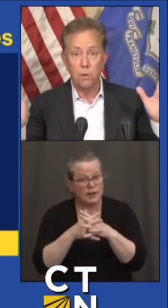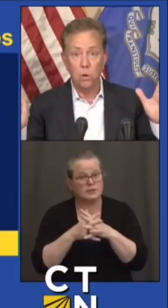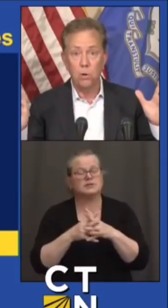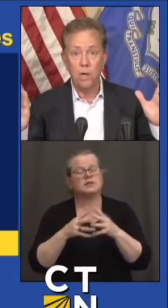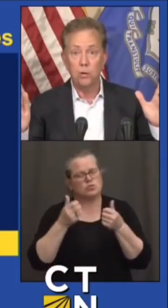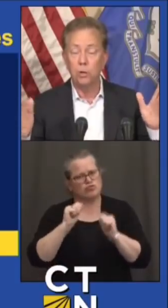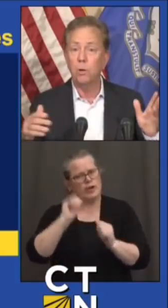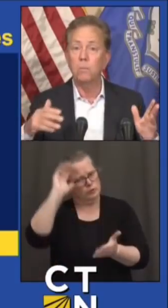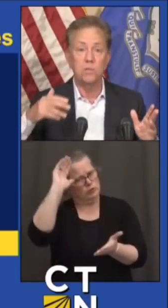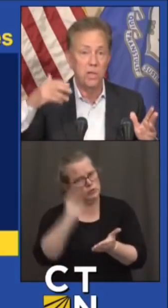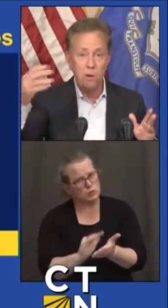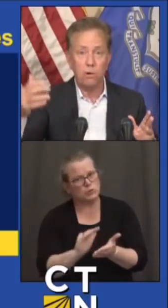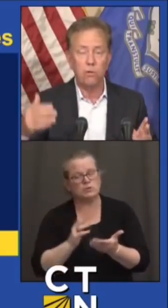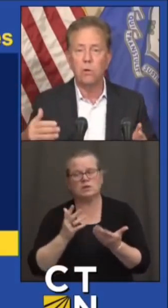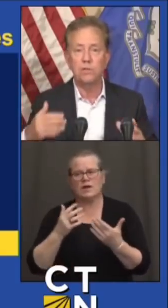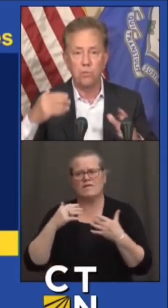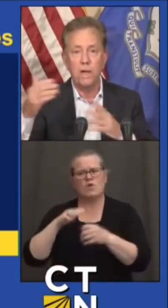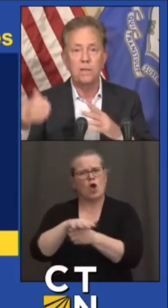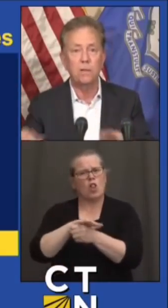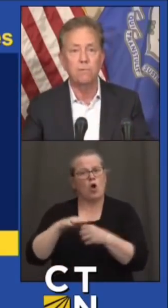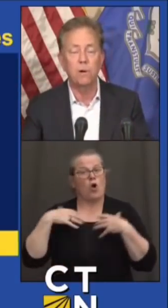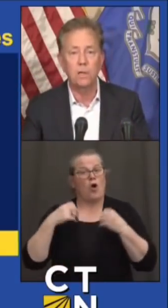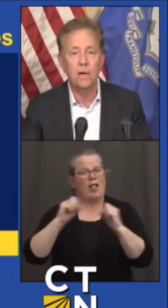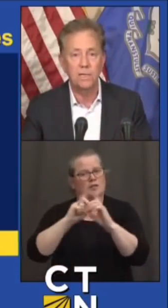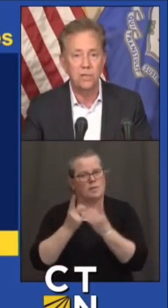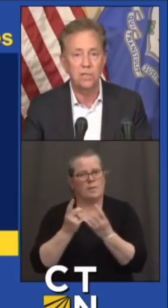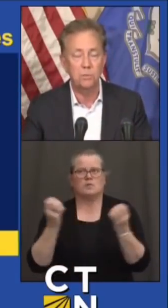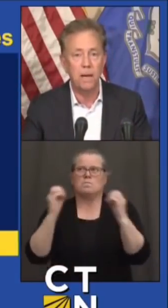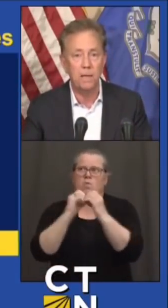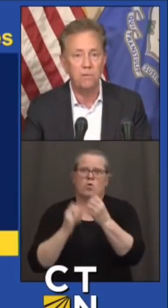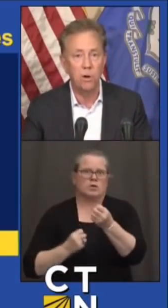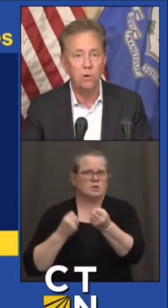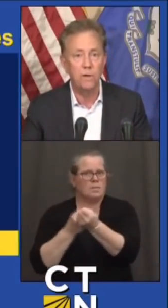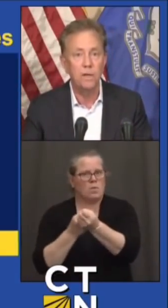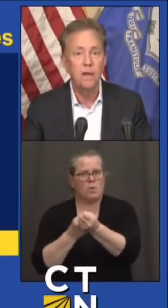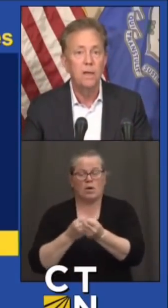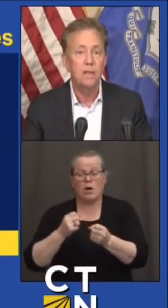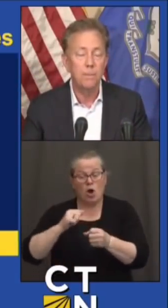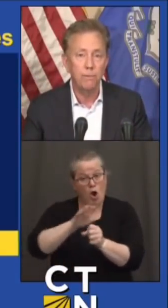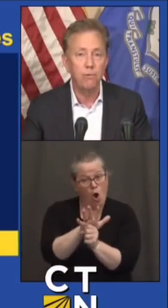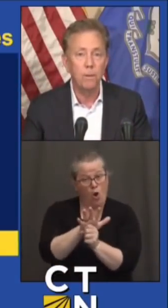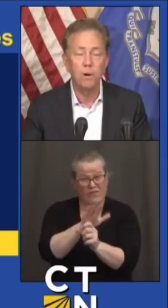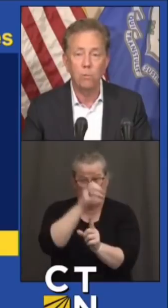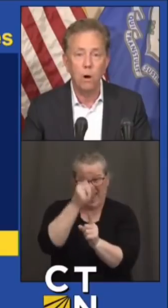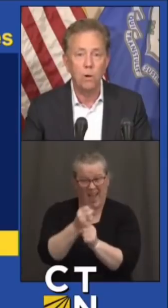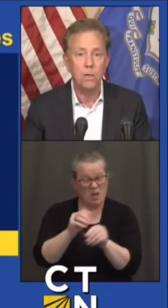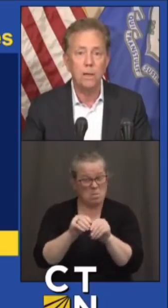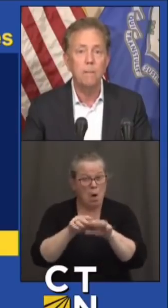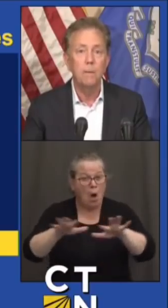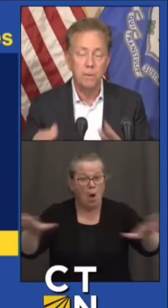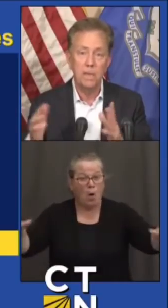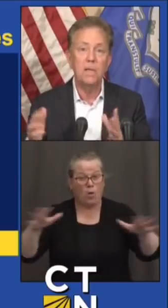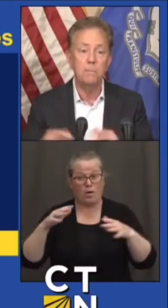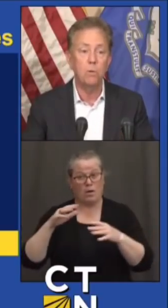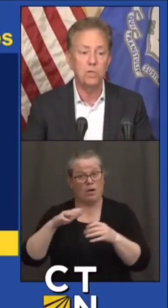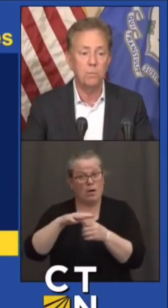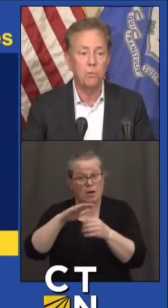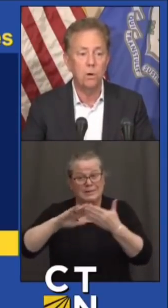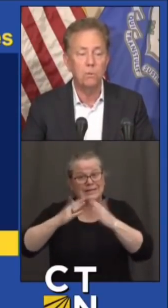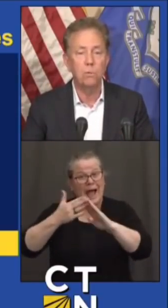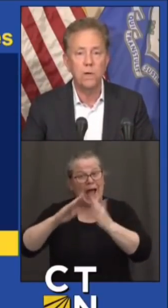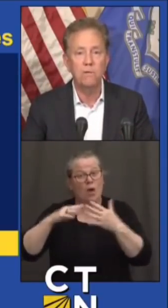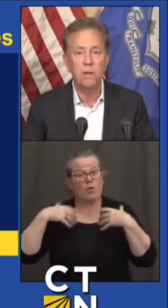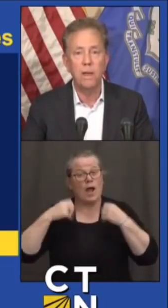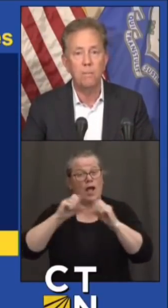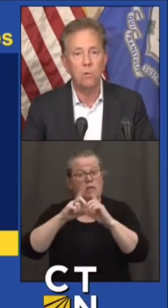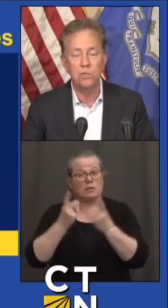support for our local health departments. They were thrust right into the front lines of this battle of COVID. They performed heroically, but they need more